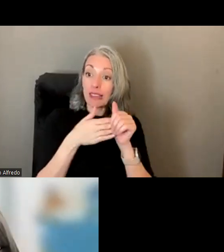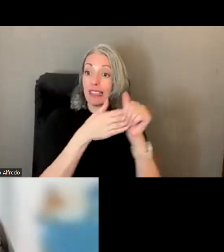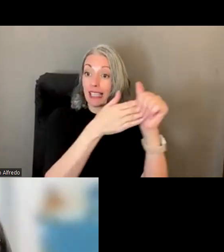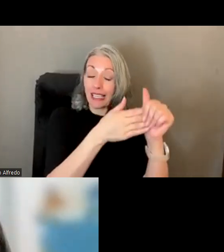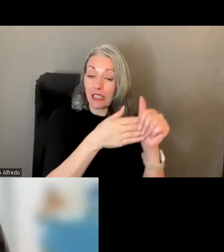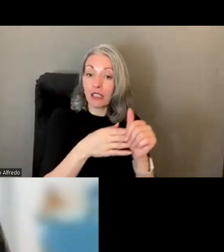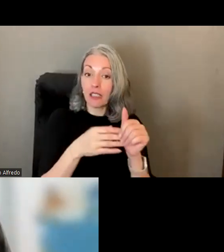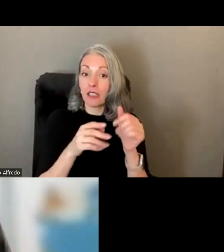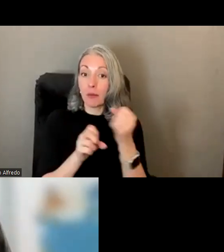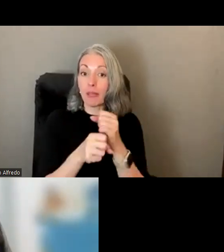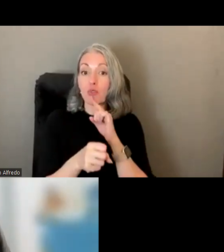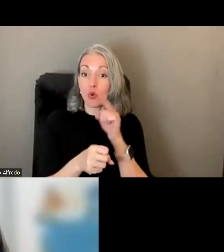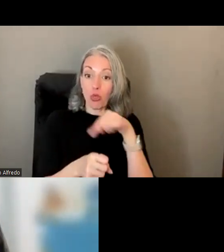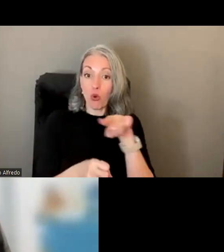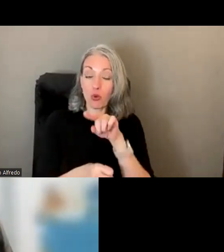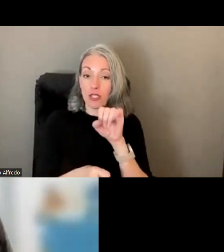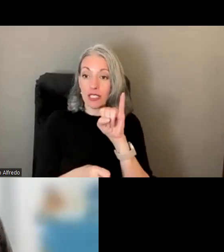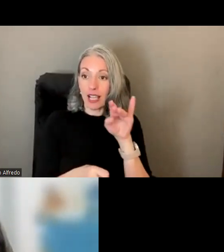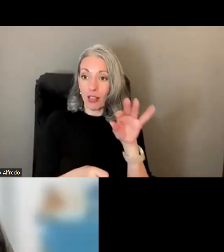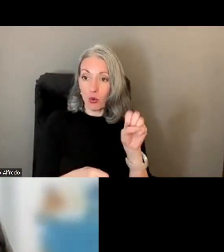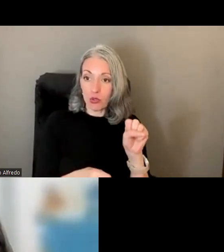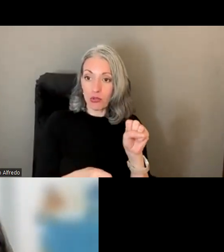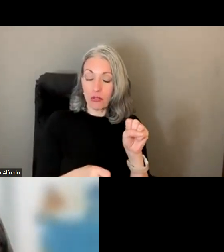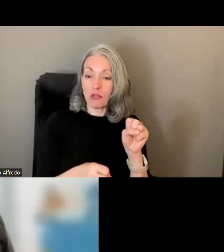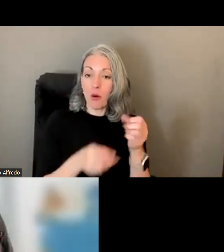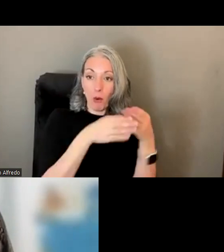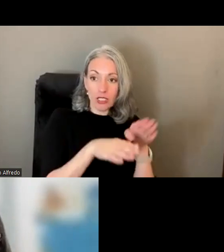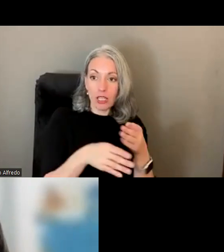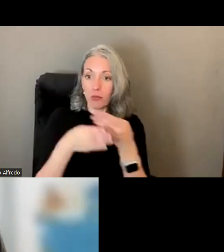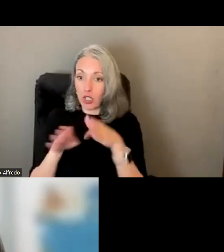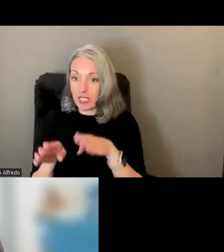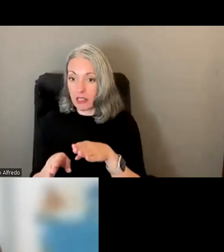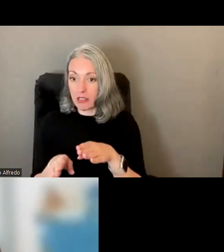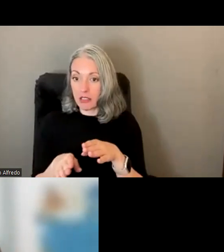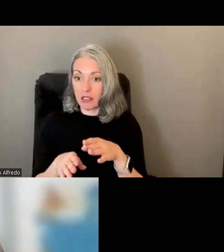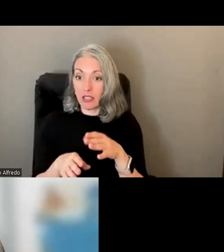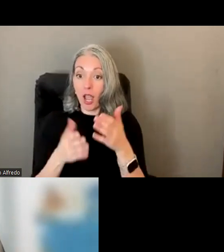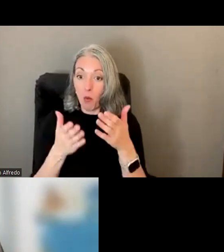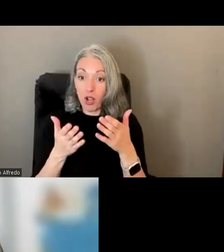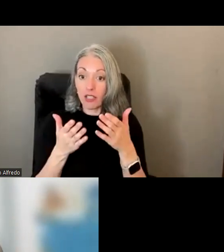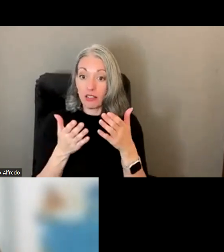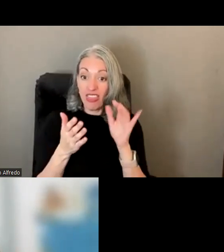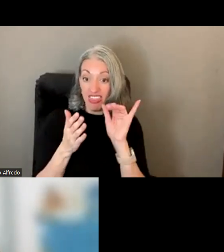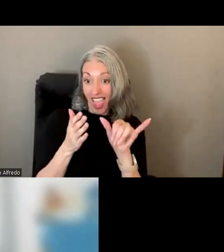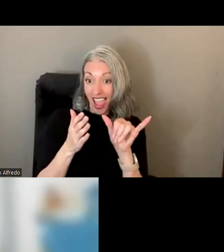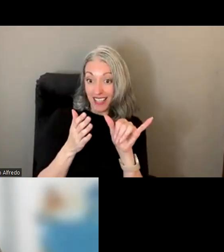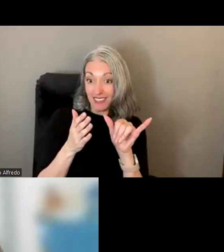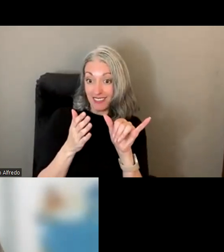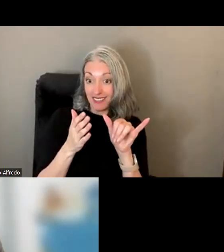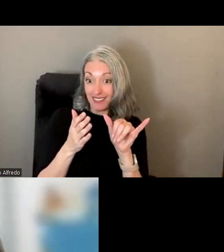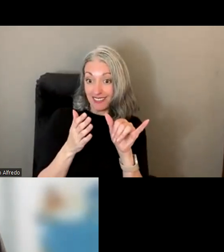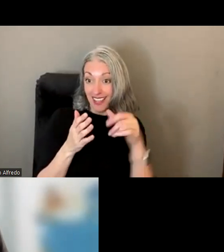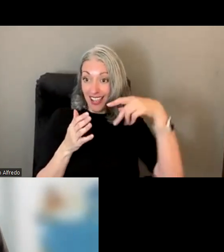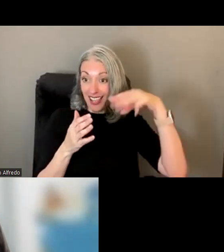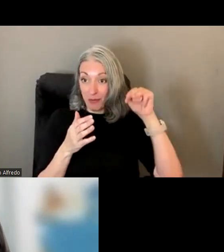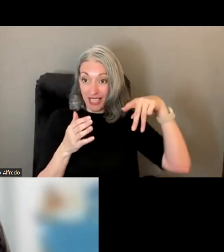are broken down and, so I'd like to just take that potential master plan on aging